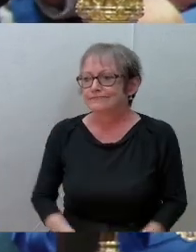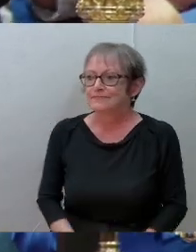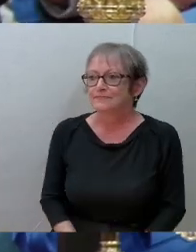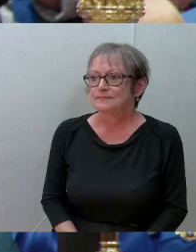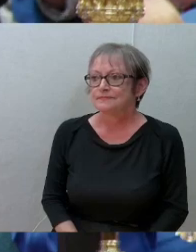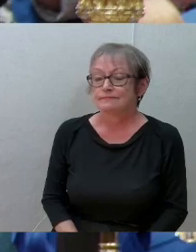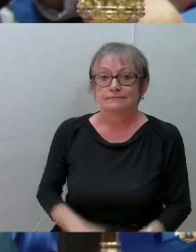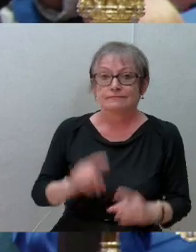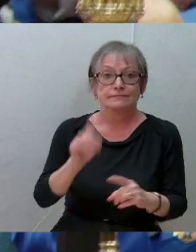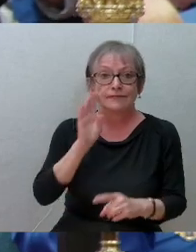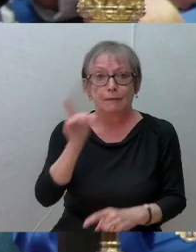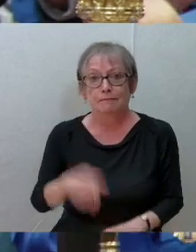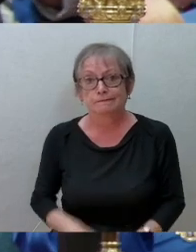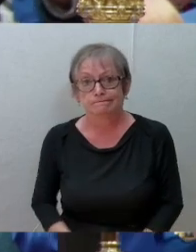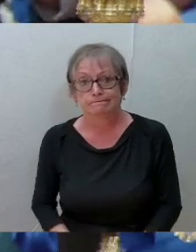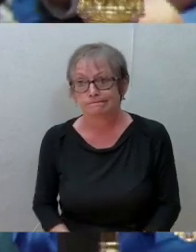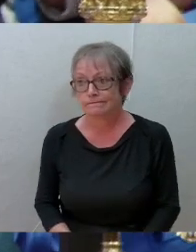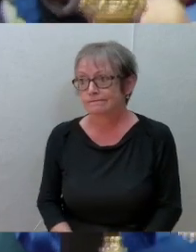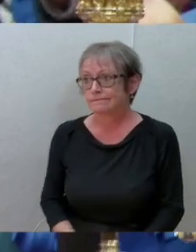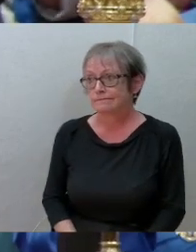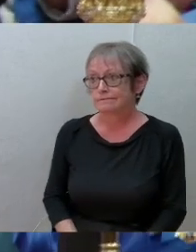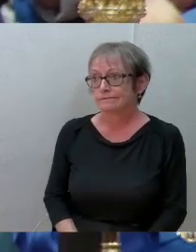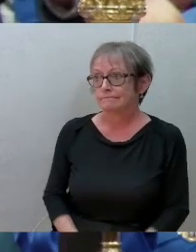Actually do the degree.